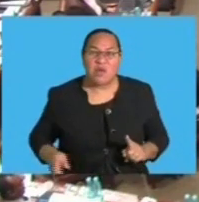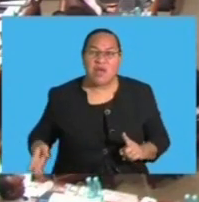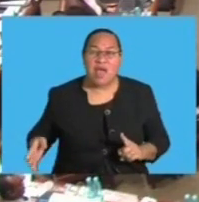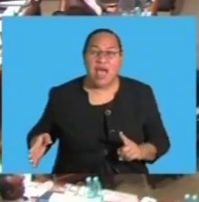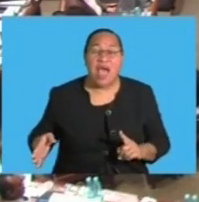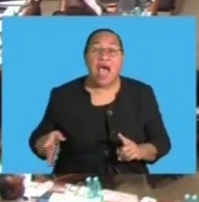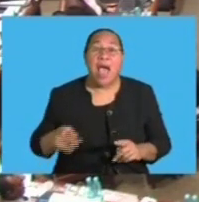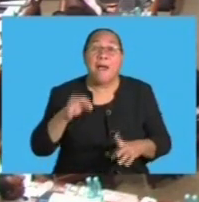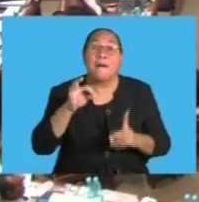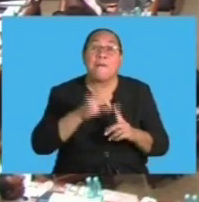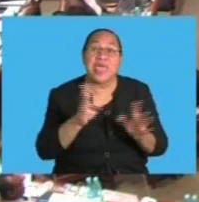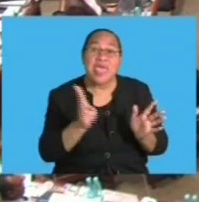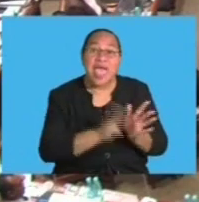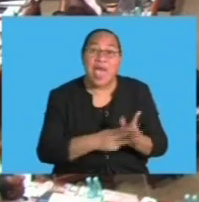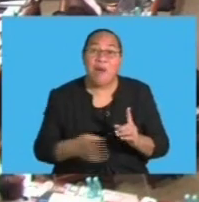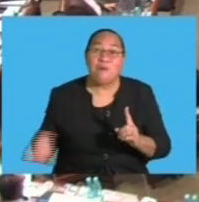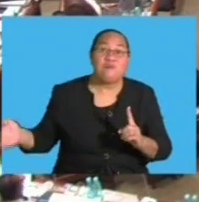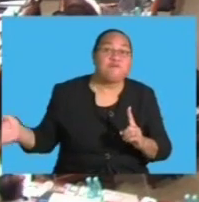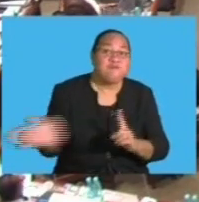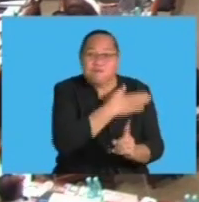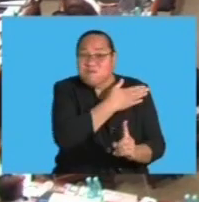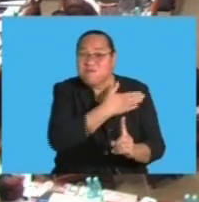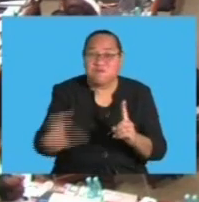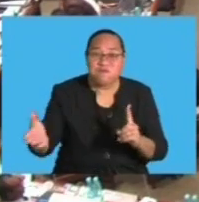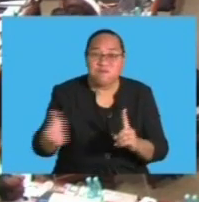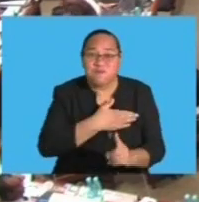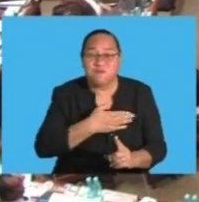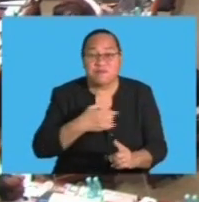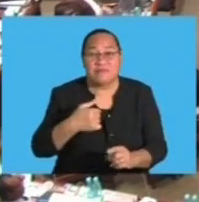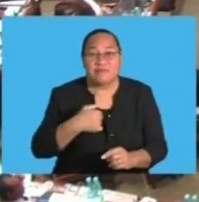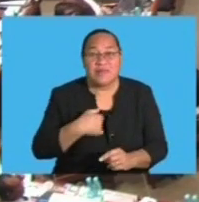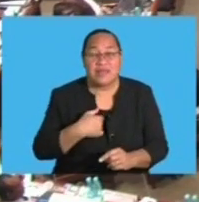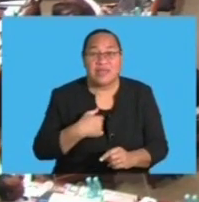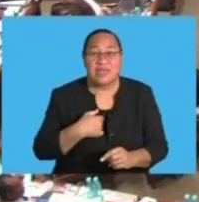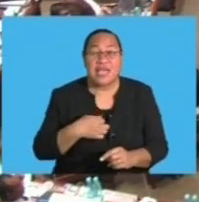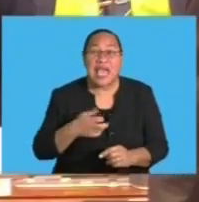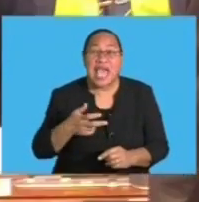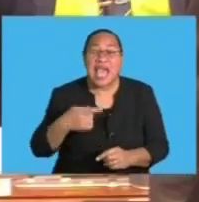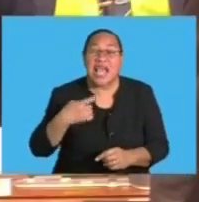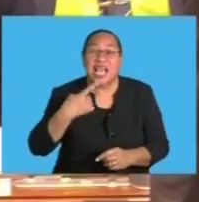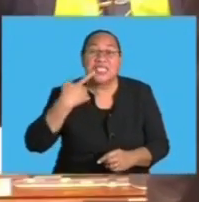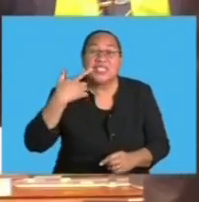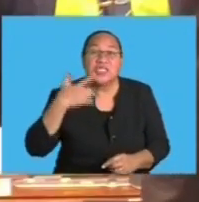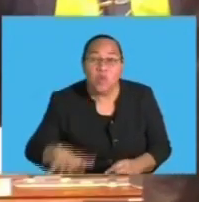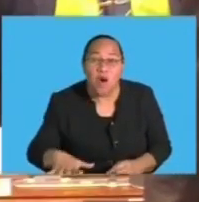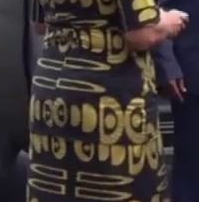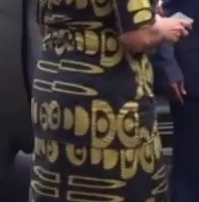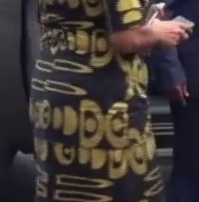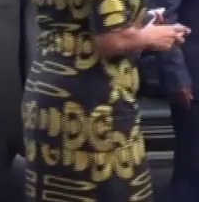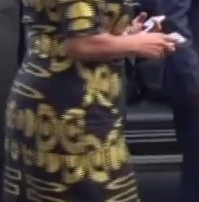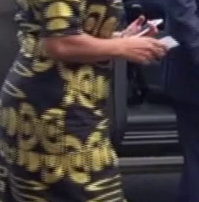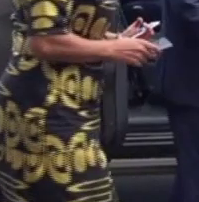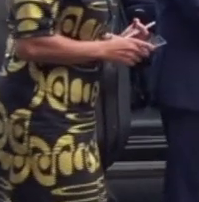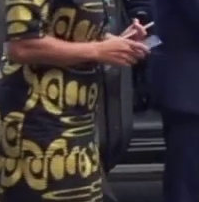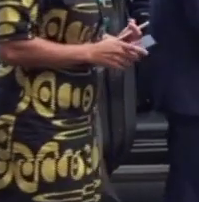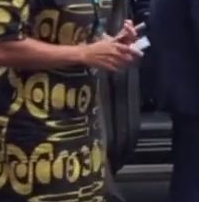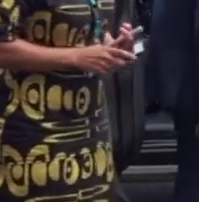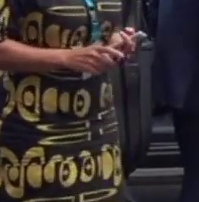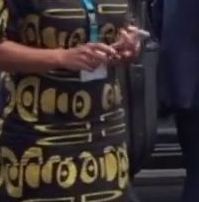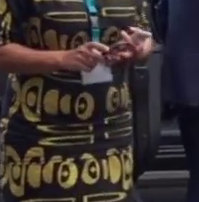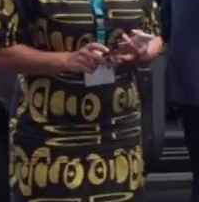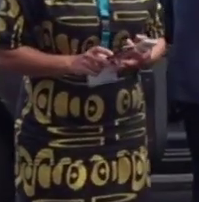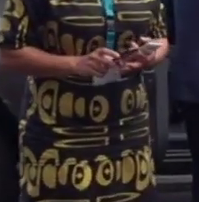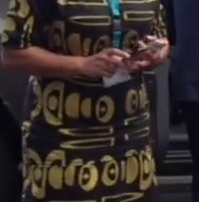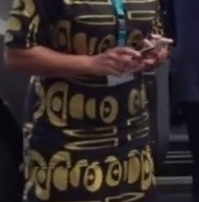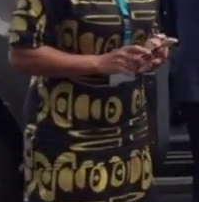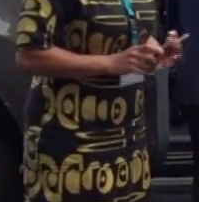of opposition having or who have had personal challenges in these areas. Sayed Kayum says the PM has already visited